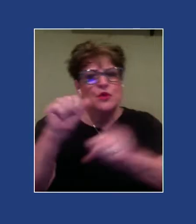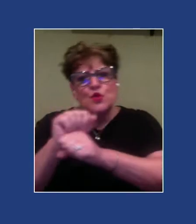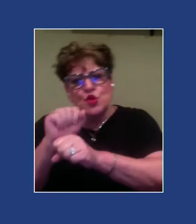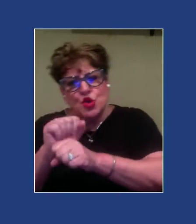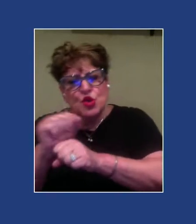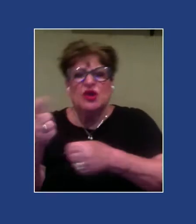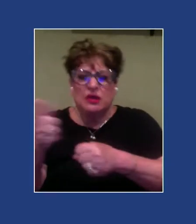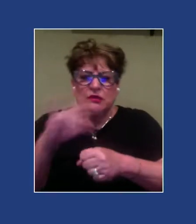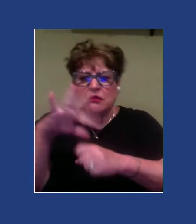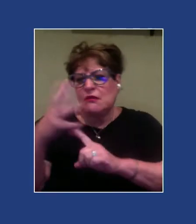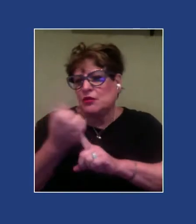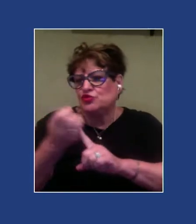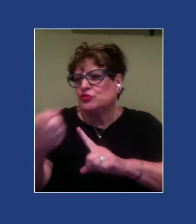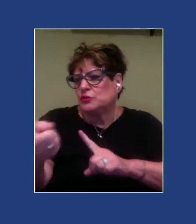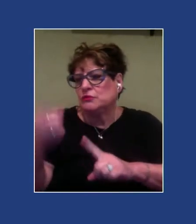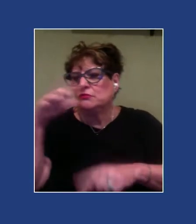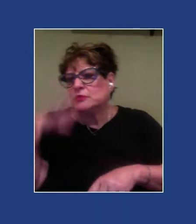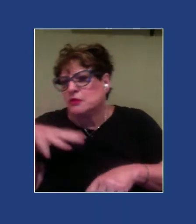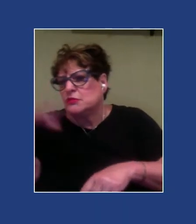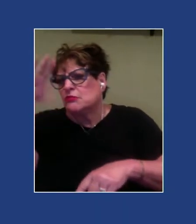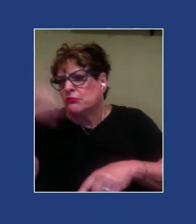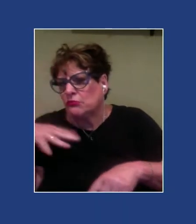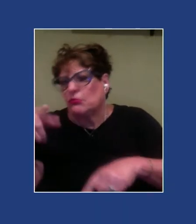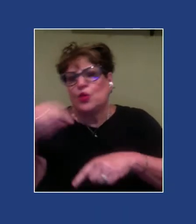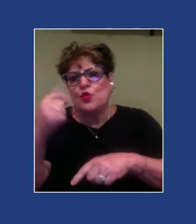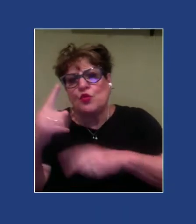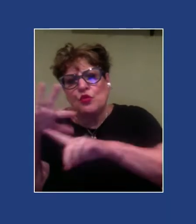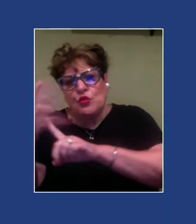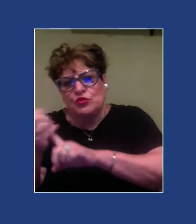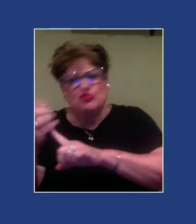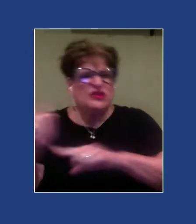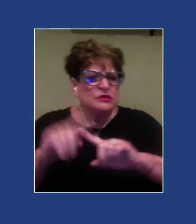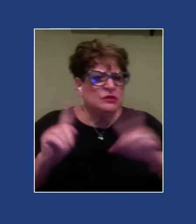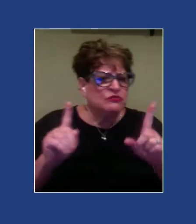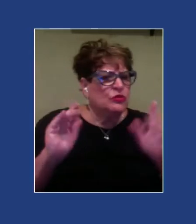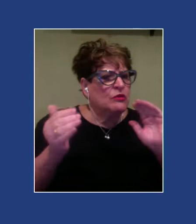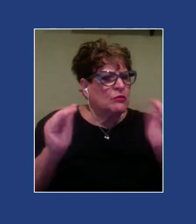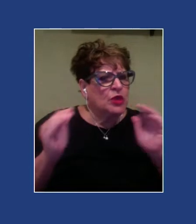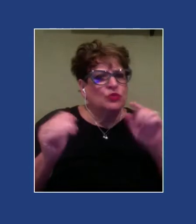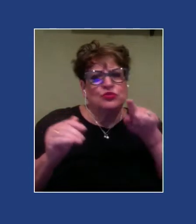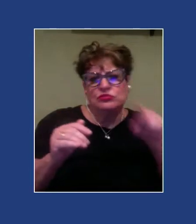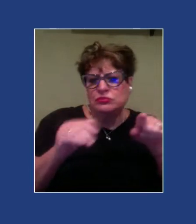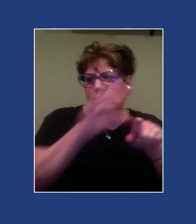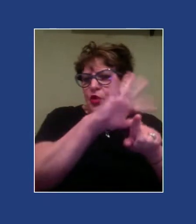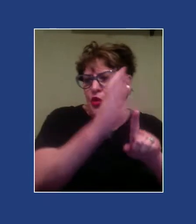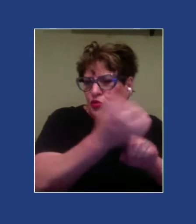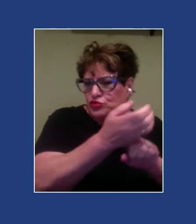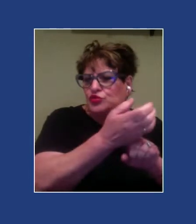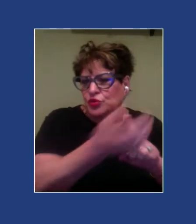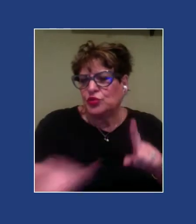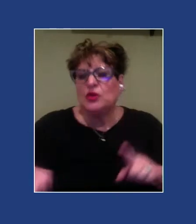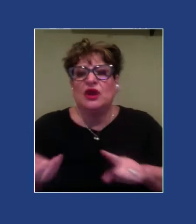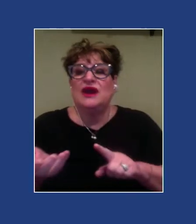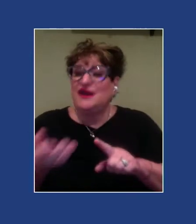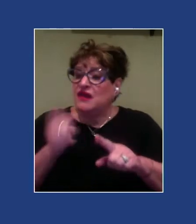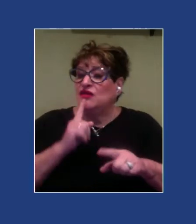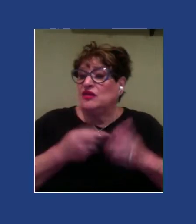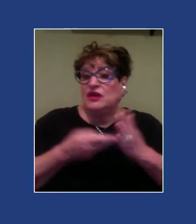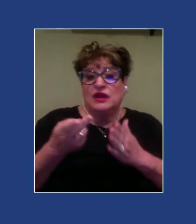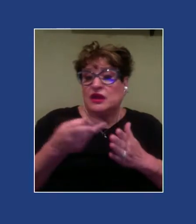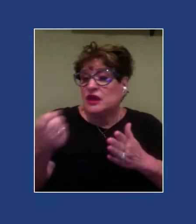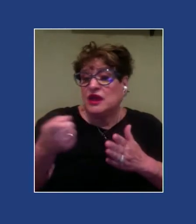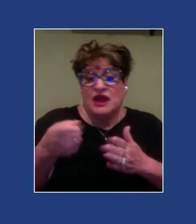What's considered feminine or masculine in one culture is not necessarily the same in another culture. And the reality is each of us has aspects of our